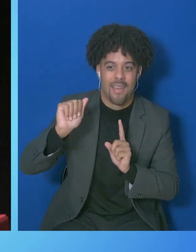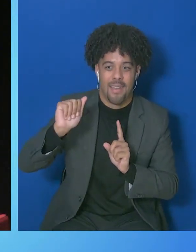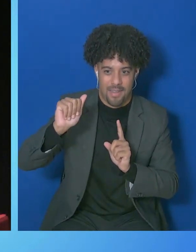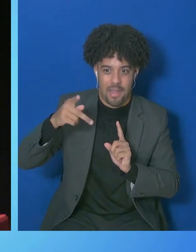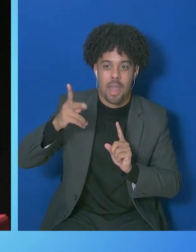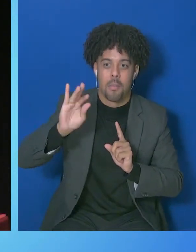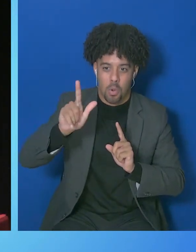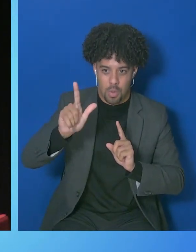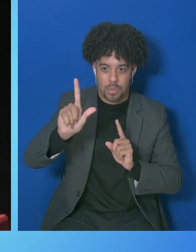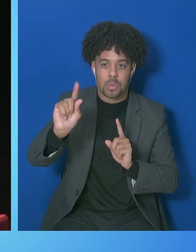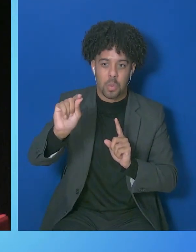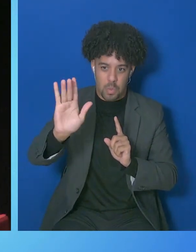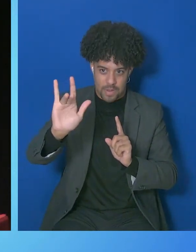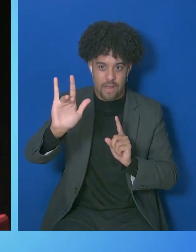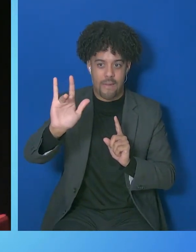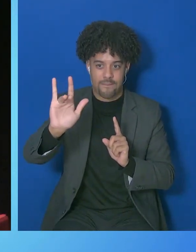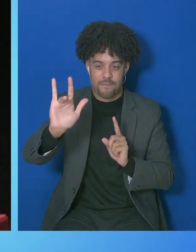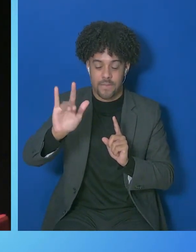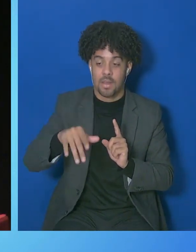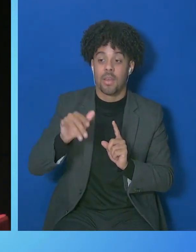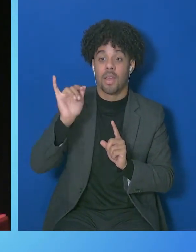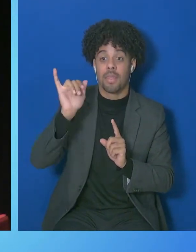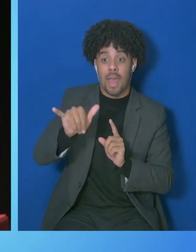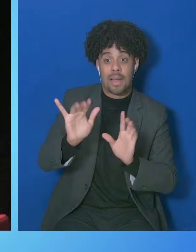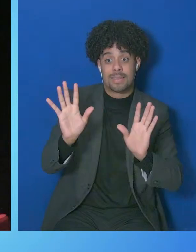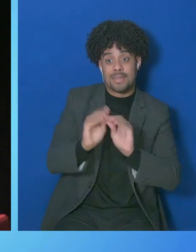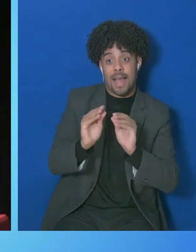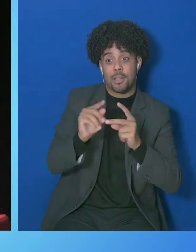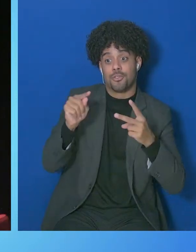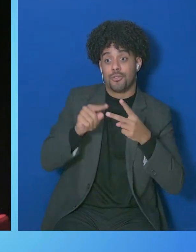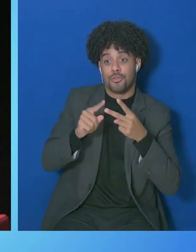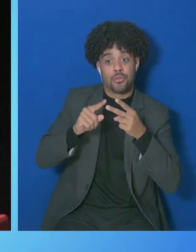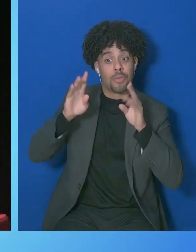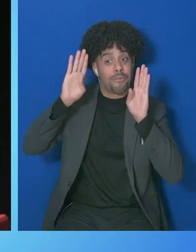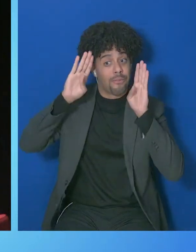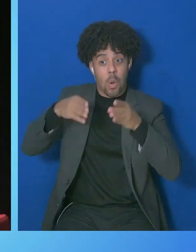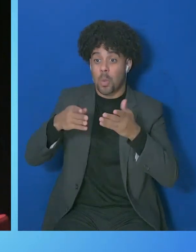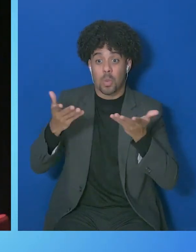and that session will focus on our strategic plan 2.0.